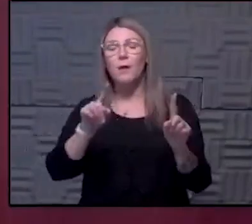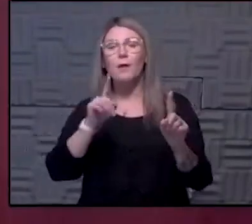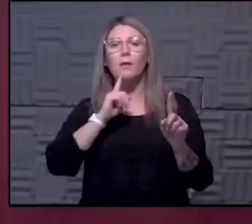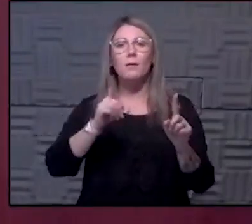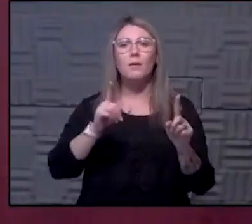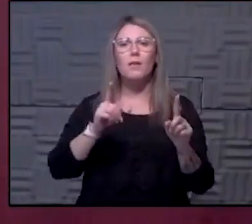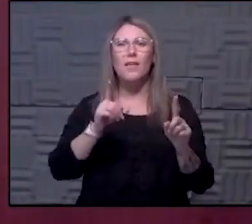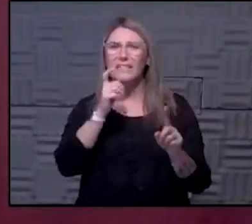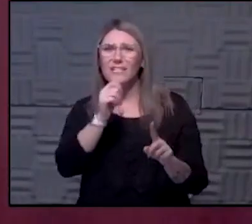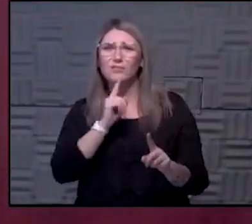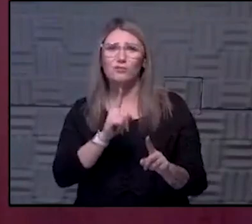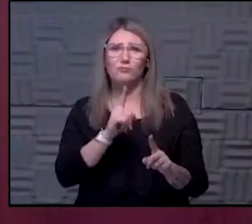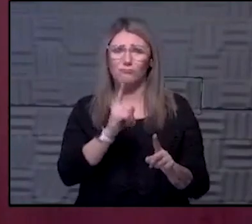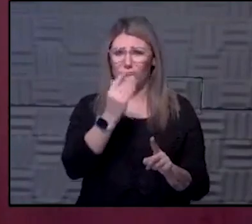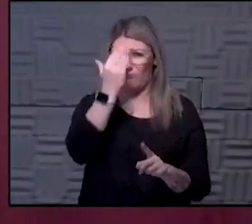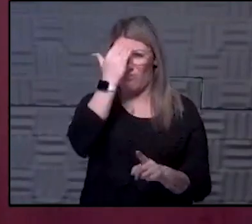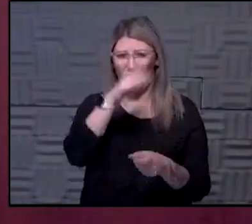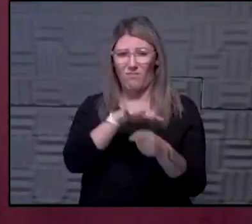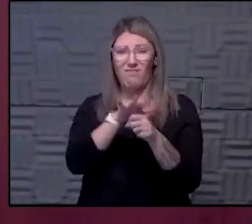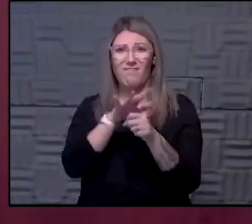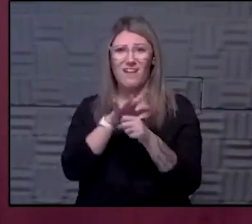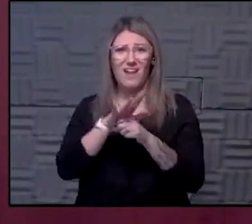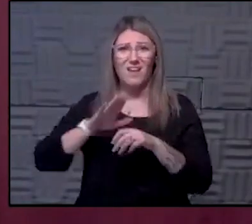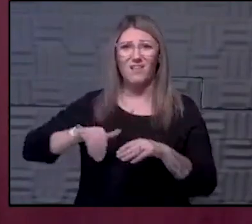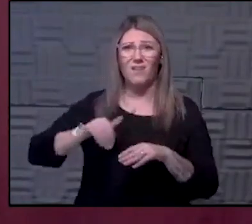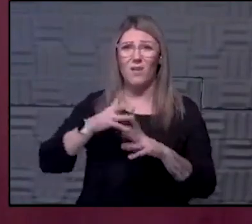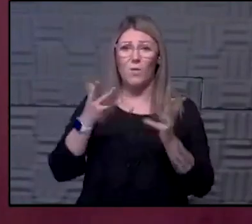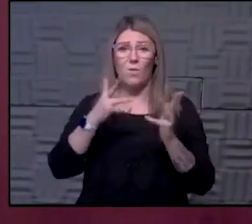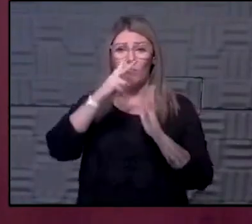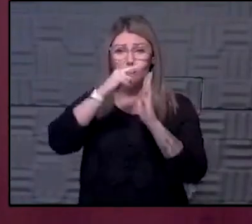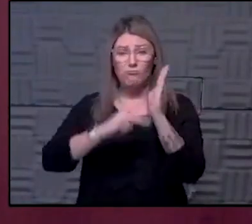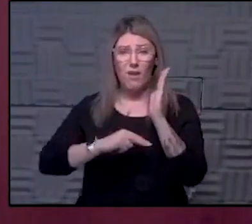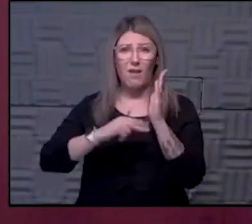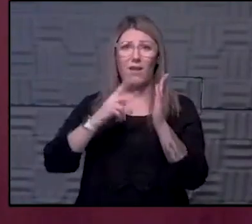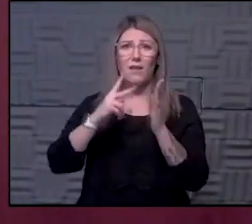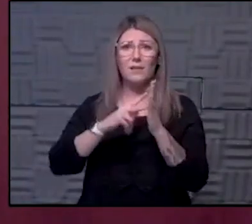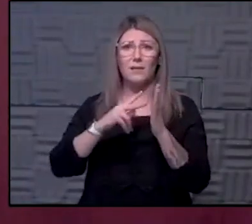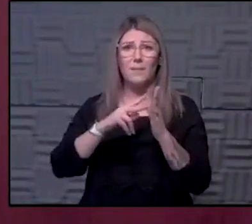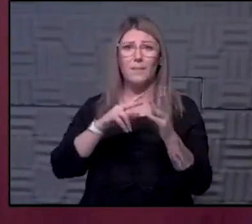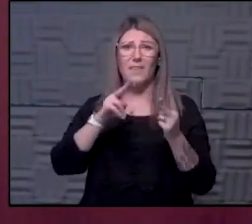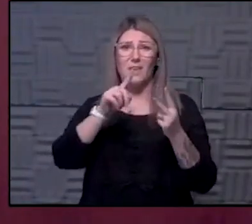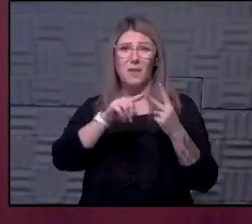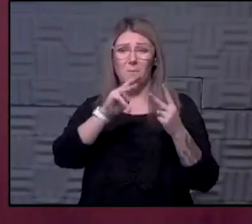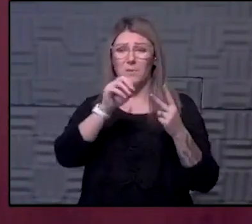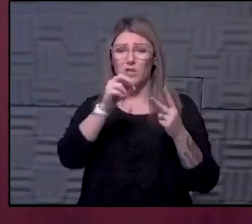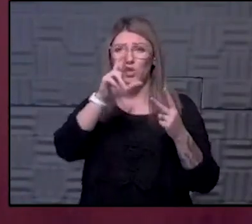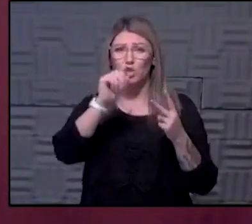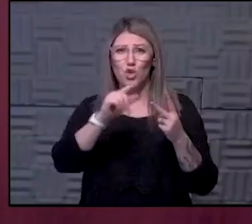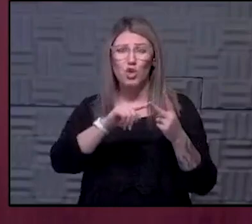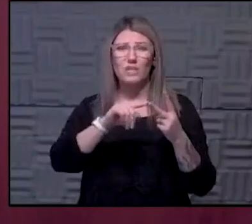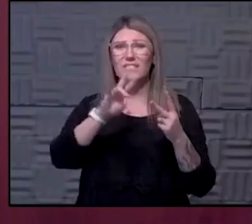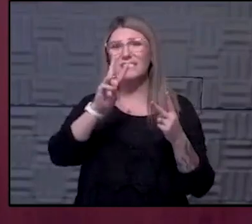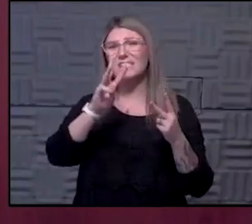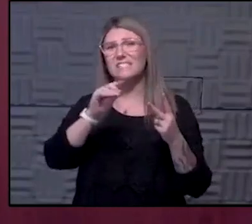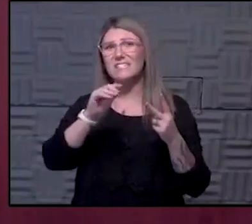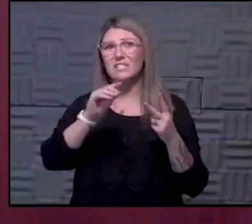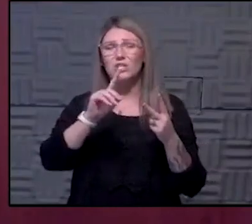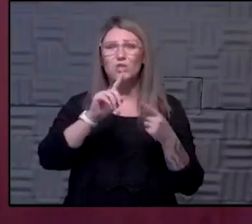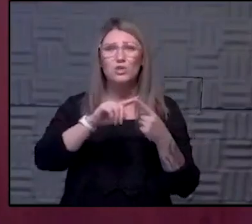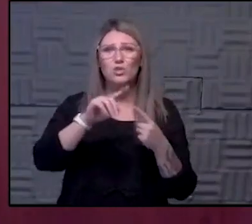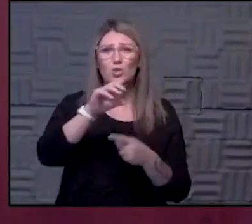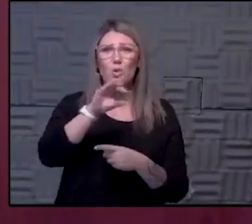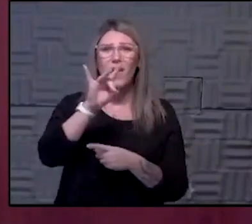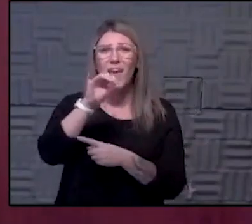I'm not sure we know enough yet. What I've read is that this Pfizer or the Moderna dose is said to be 60 to 80% effective after a